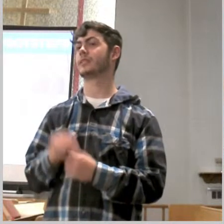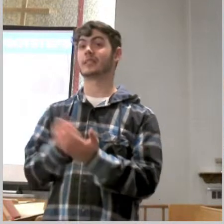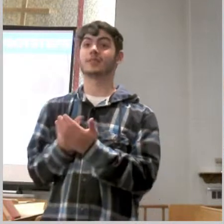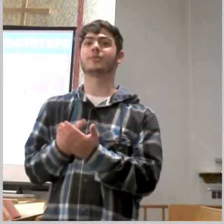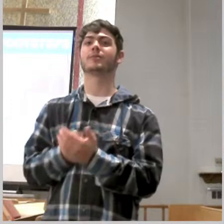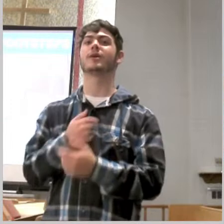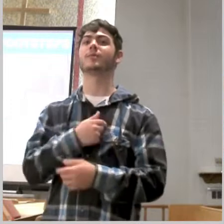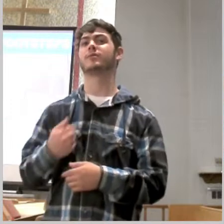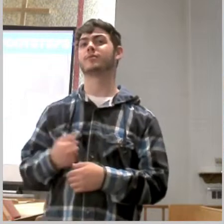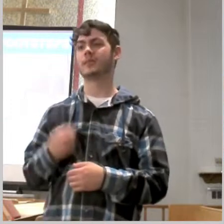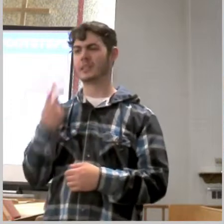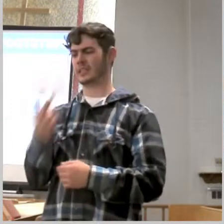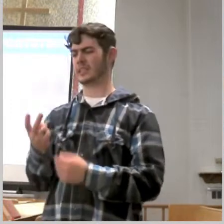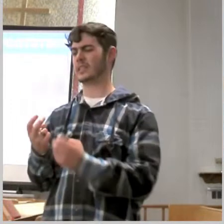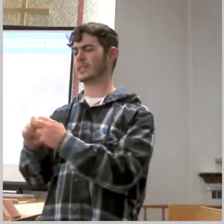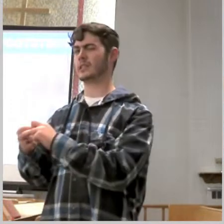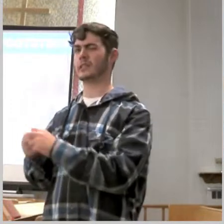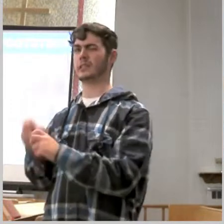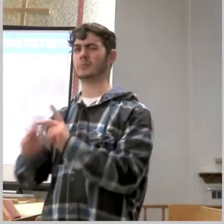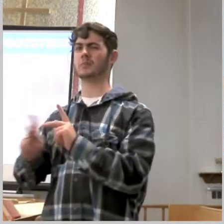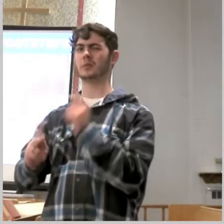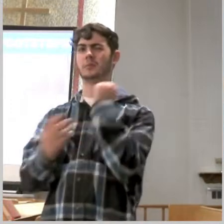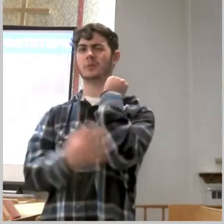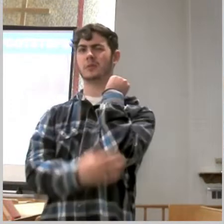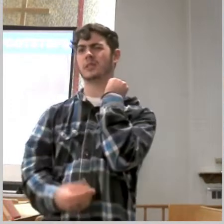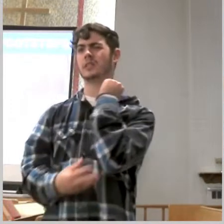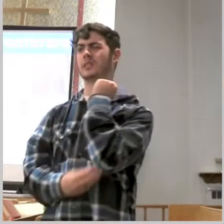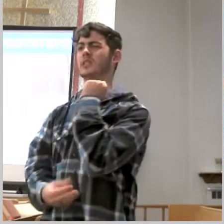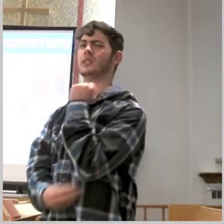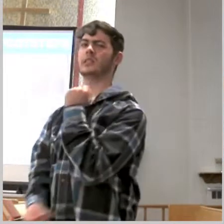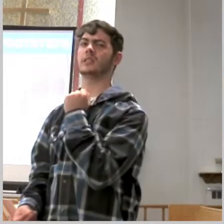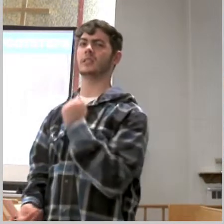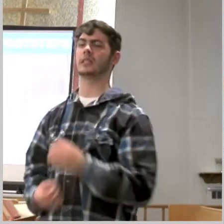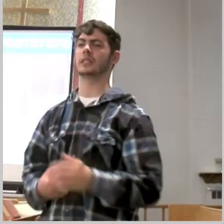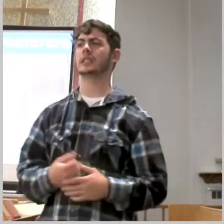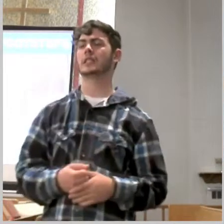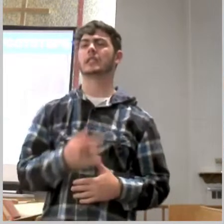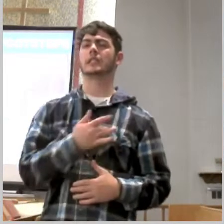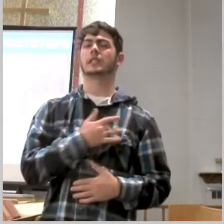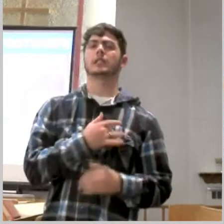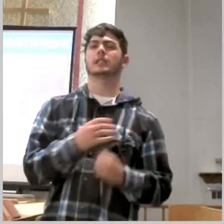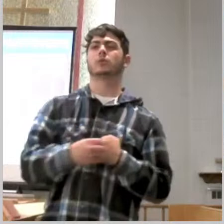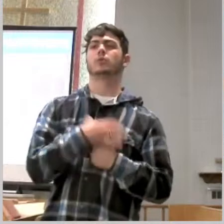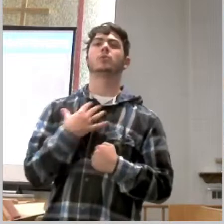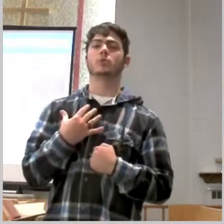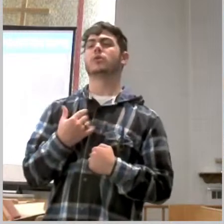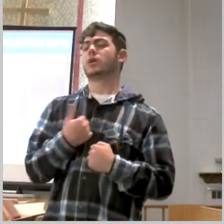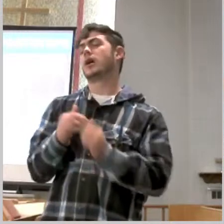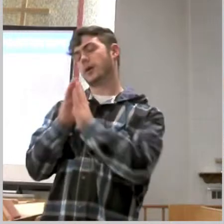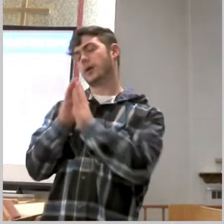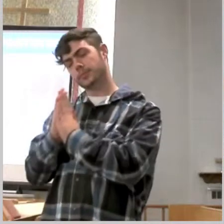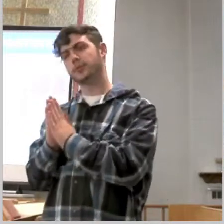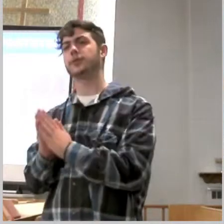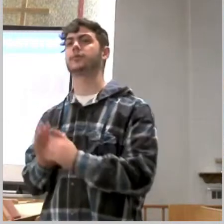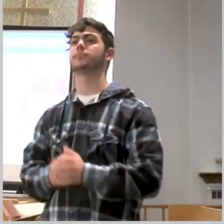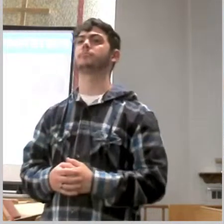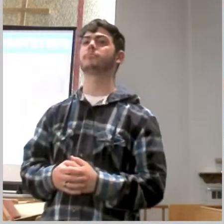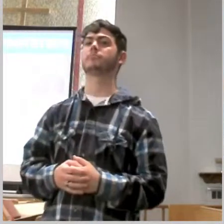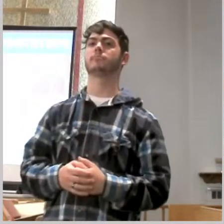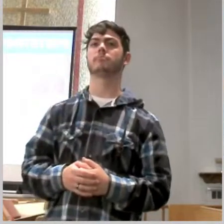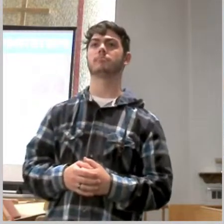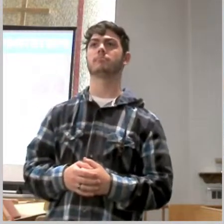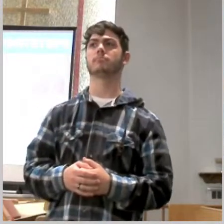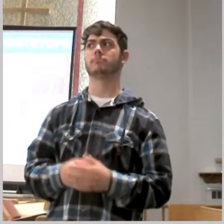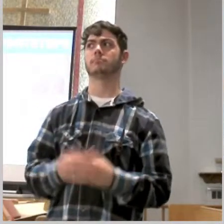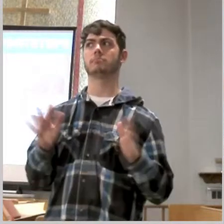that we read about or the situations that we read about that may touch our heart. But are they touching it enough for us to do something